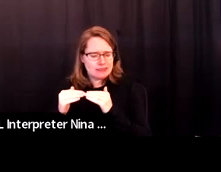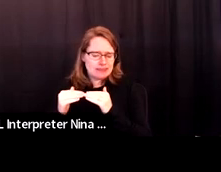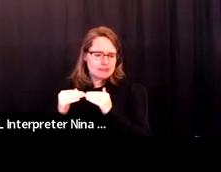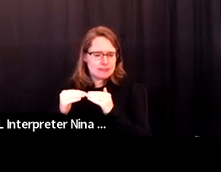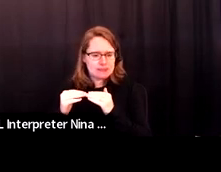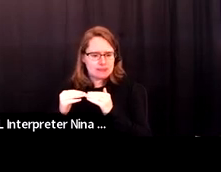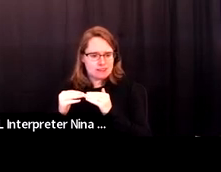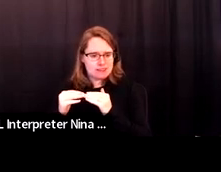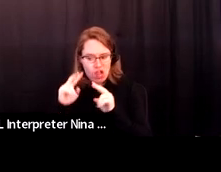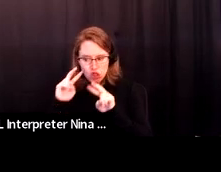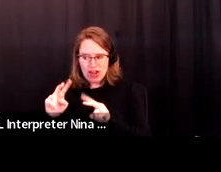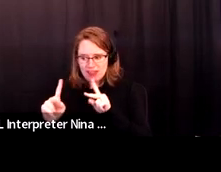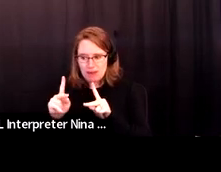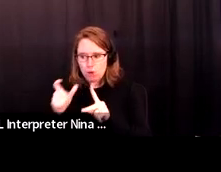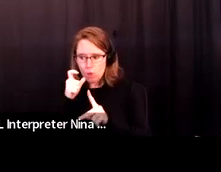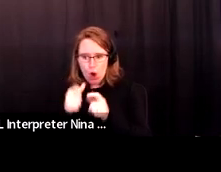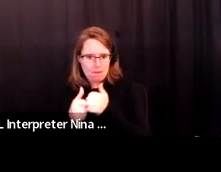that is most impacted, right?